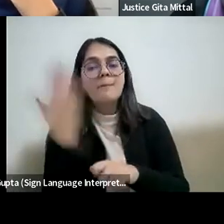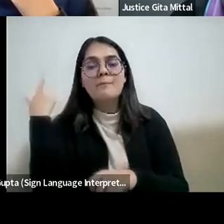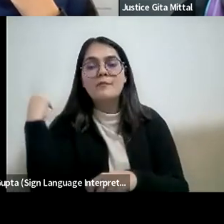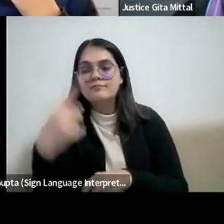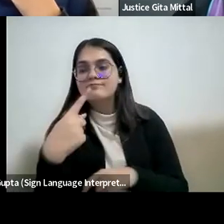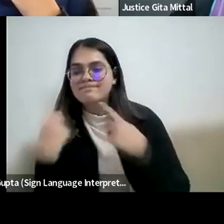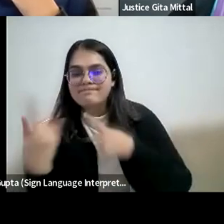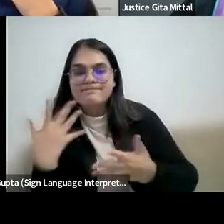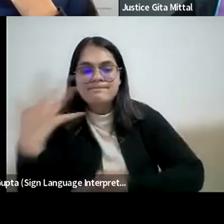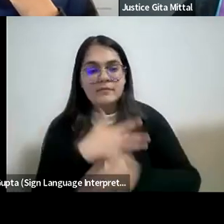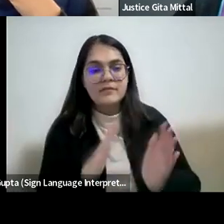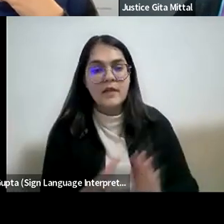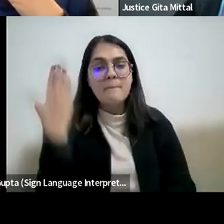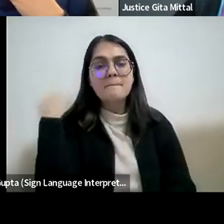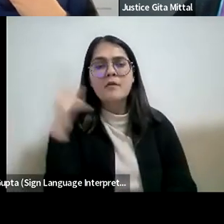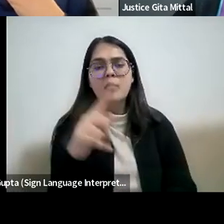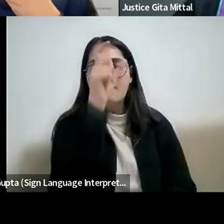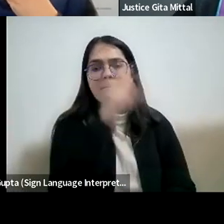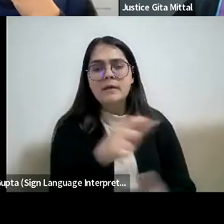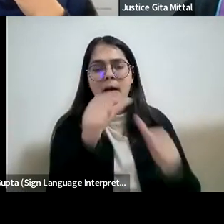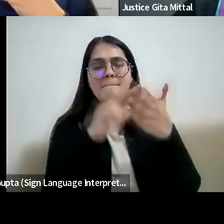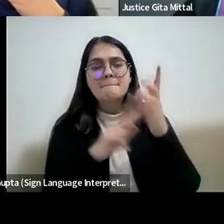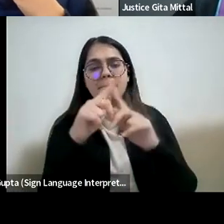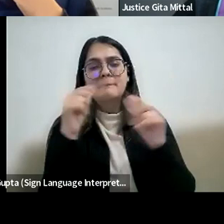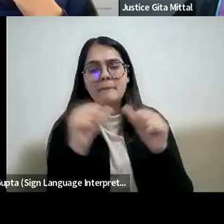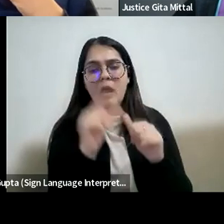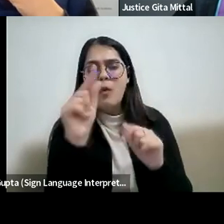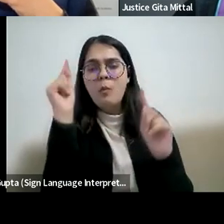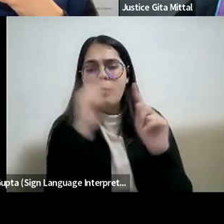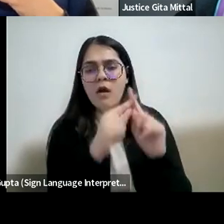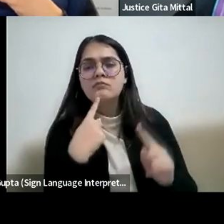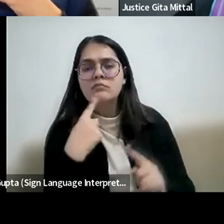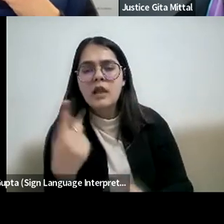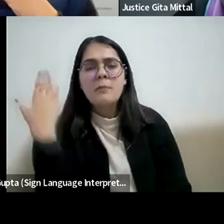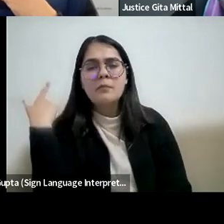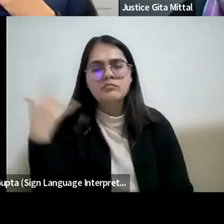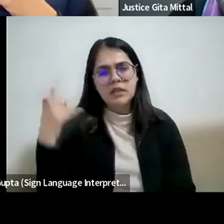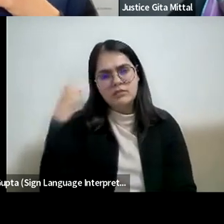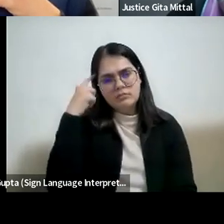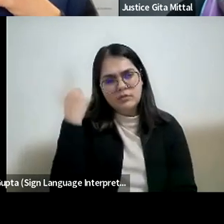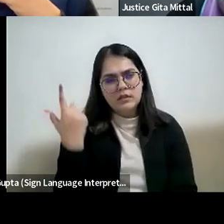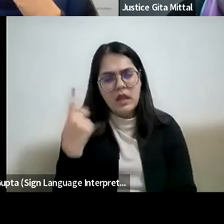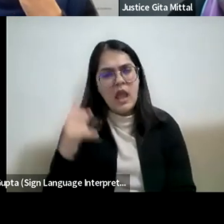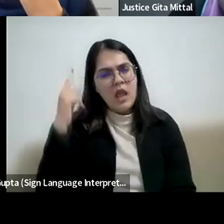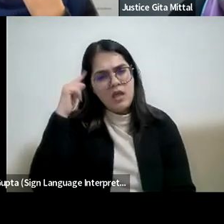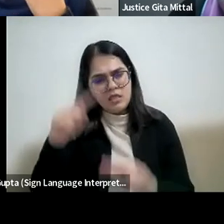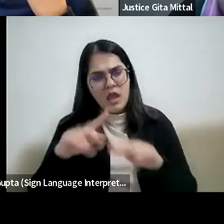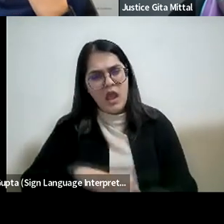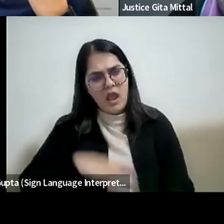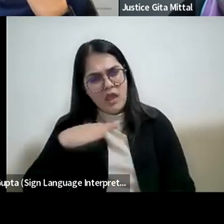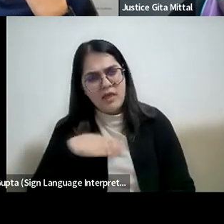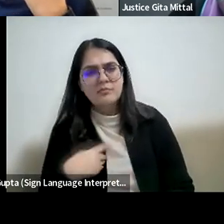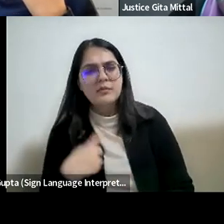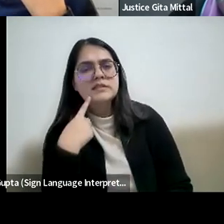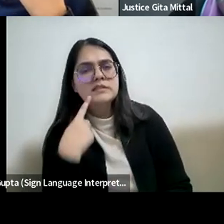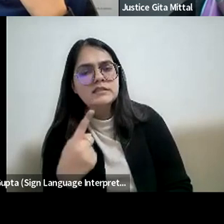my colleague Lalit Panda has sort of articulated one particular point that had occurred to me, which is that, is it enough to just say that these are